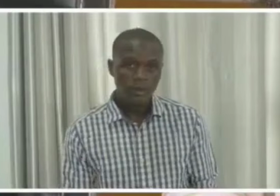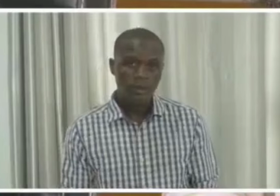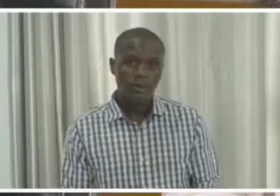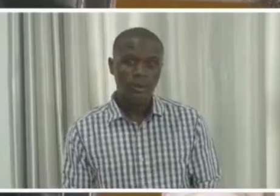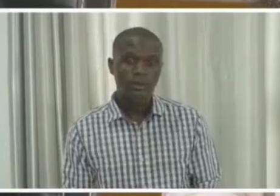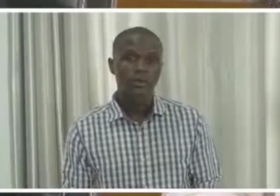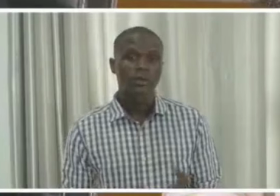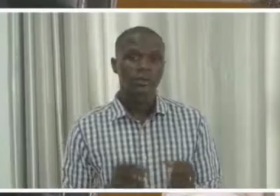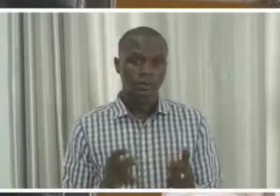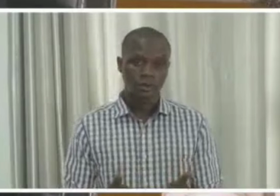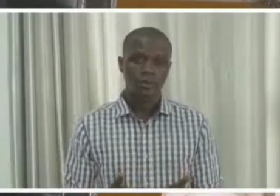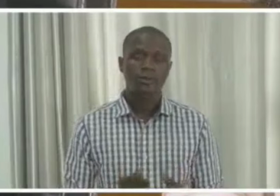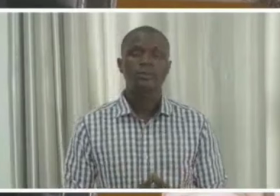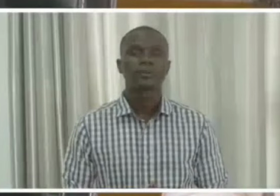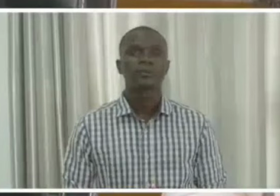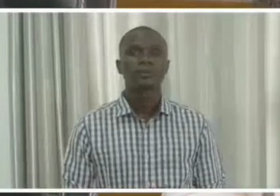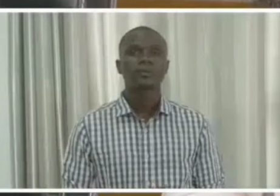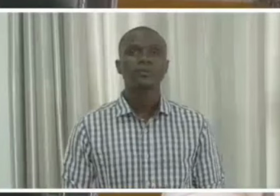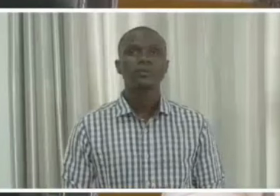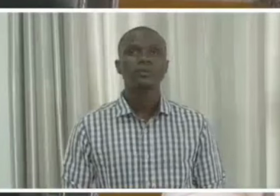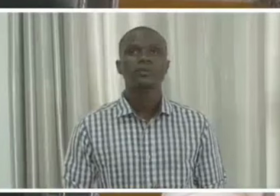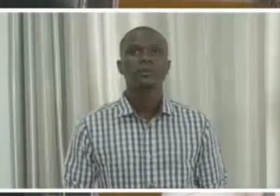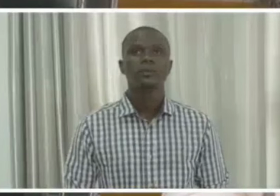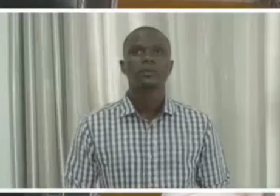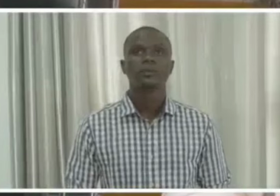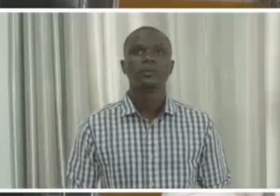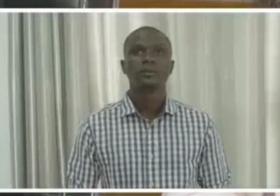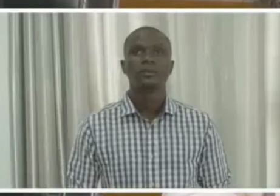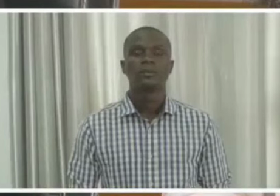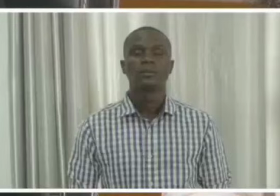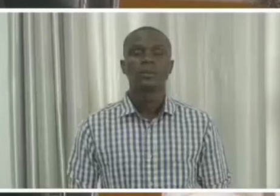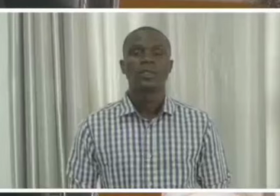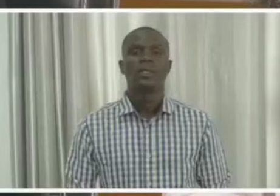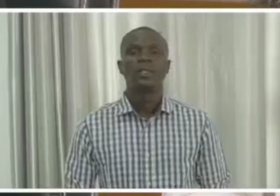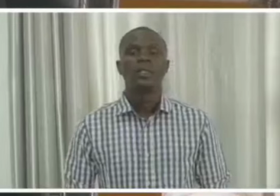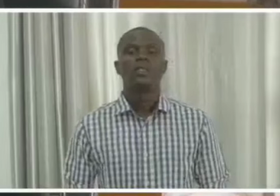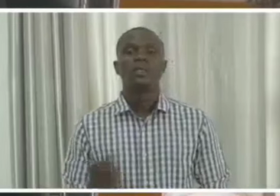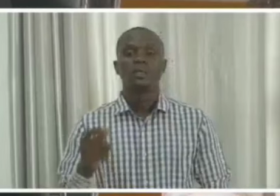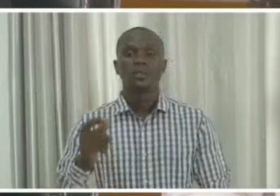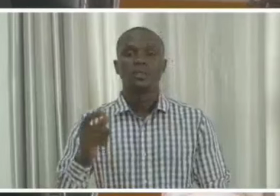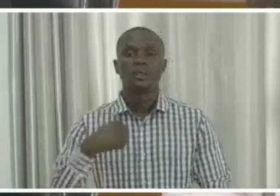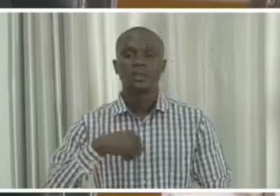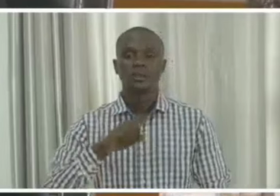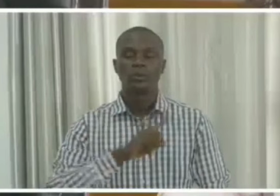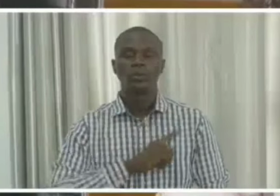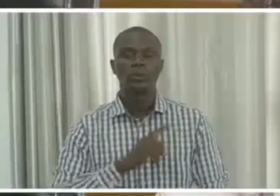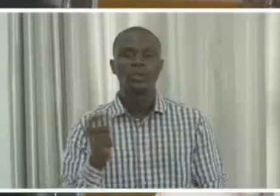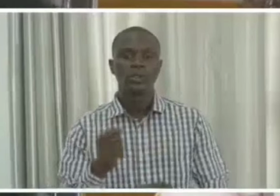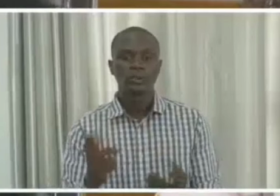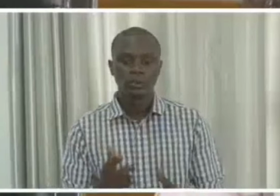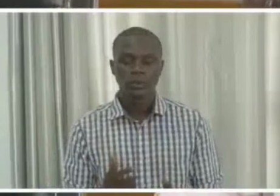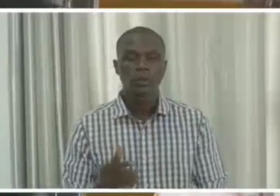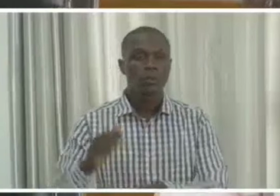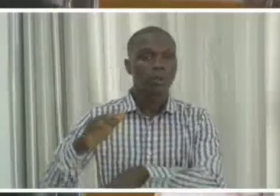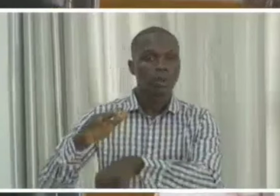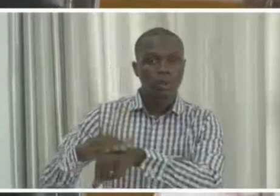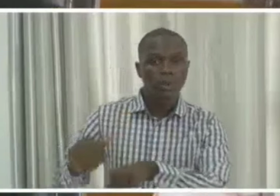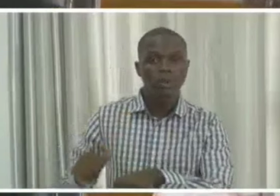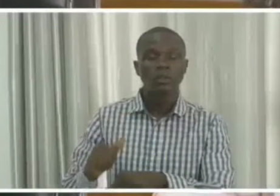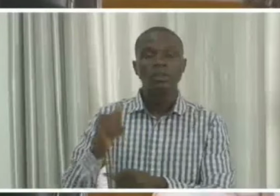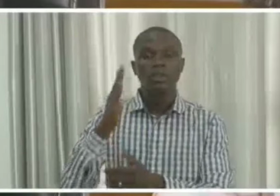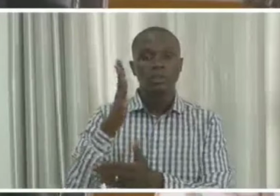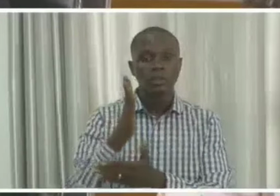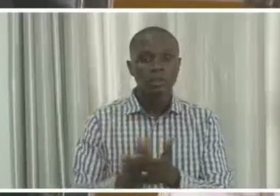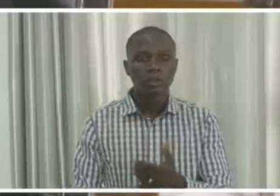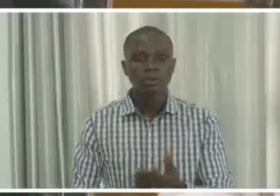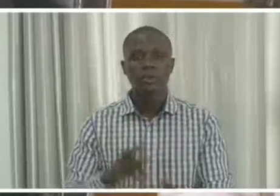delegation, who can able to contribute. So we get like NGOs, then we go, NGOs and CSOs, you get private sector people, then we